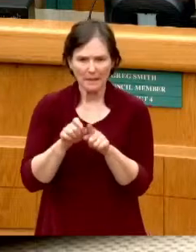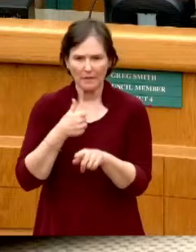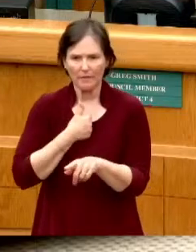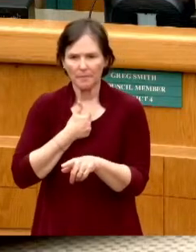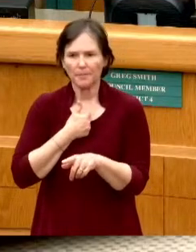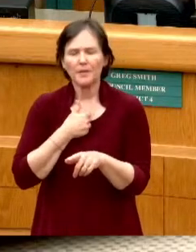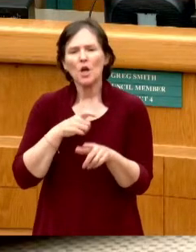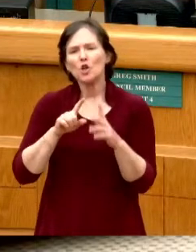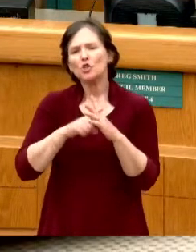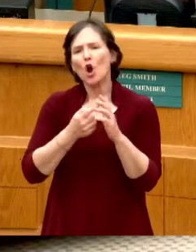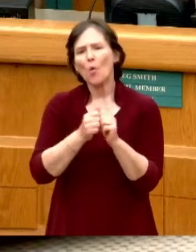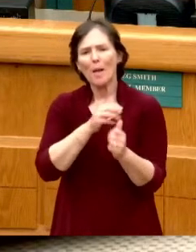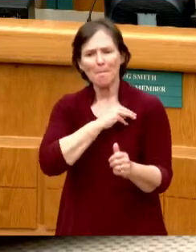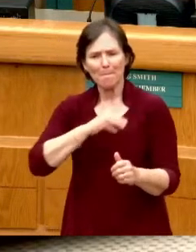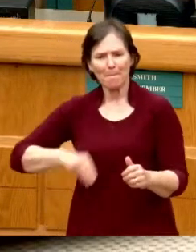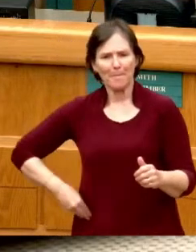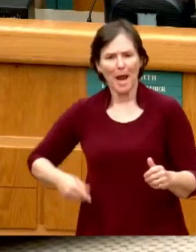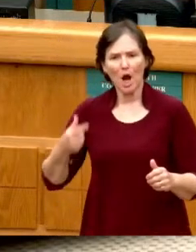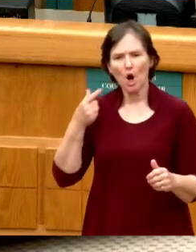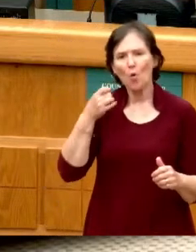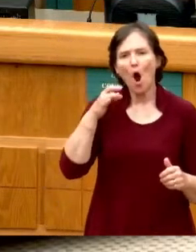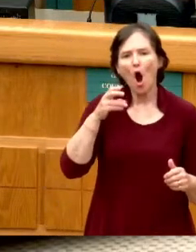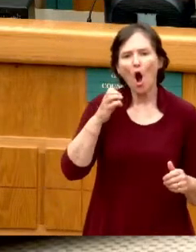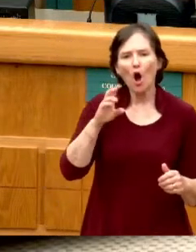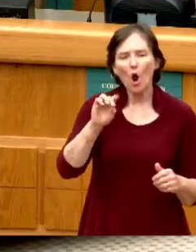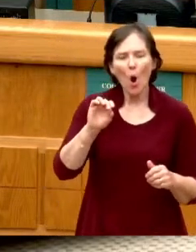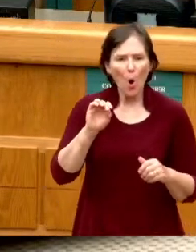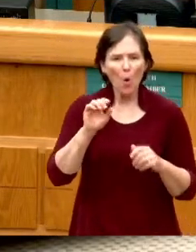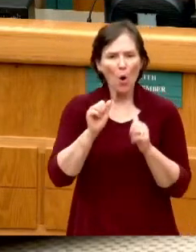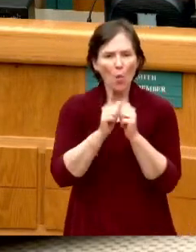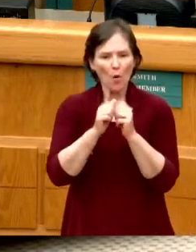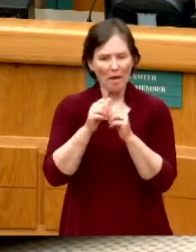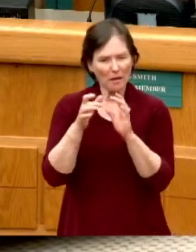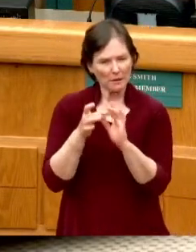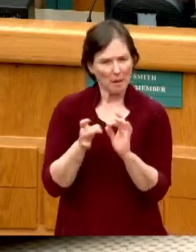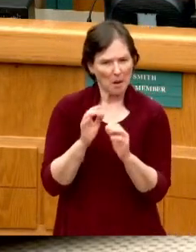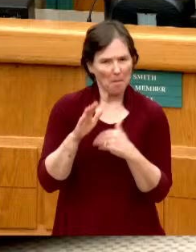Mayor Guajardo ended her statements with the homebound seniors.